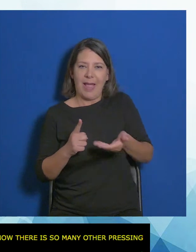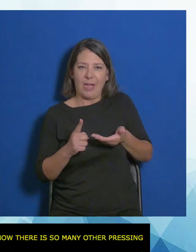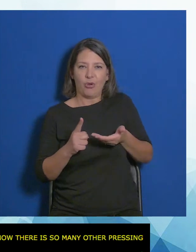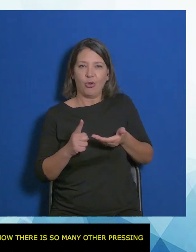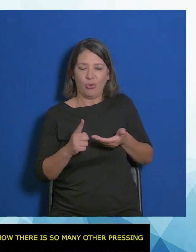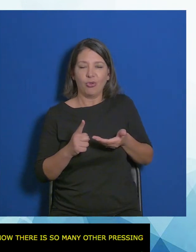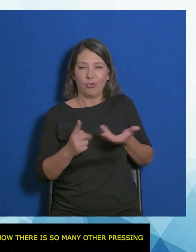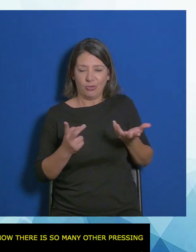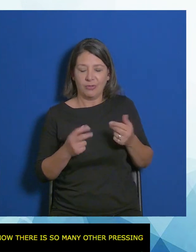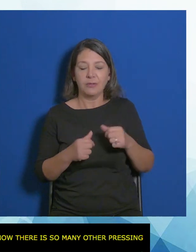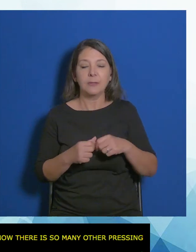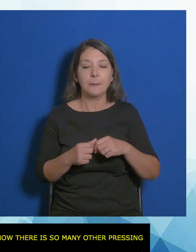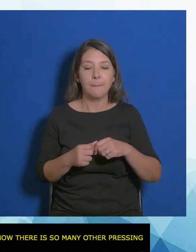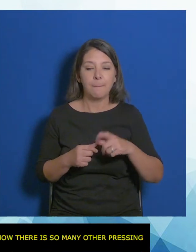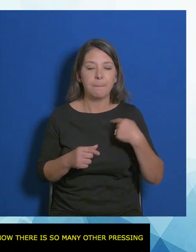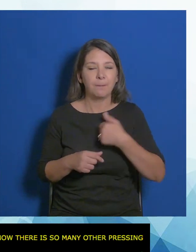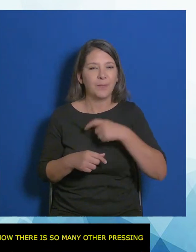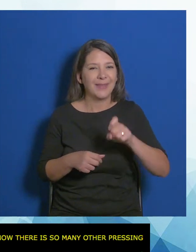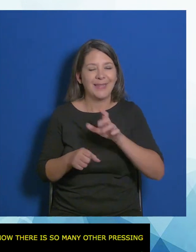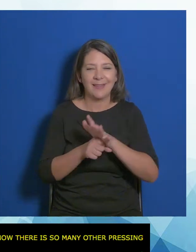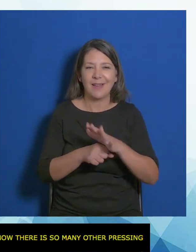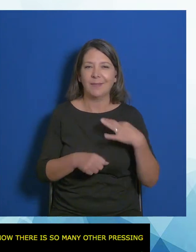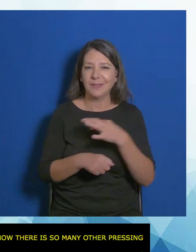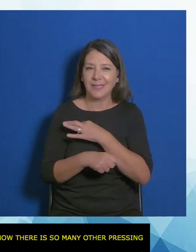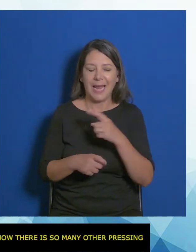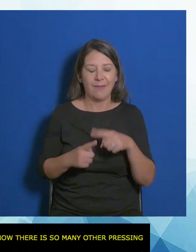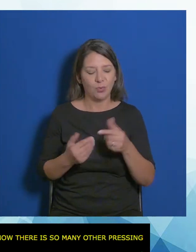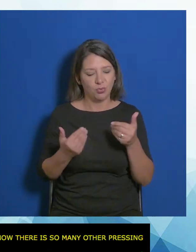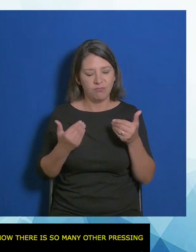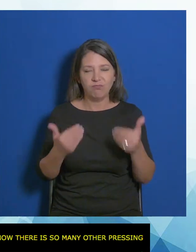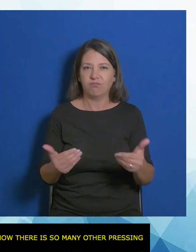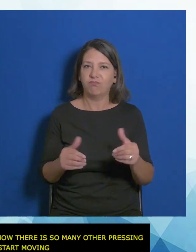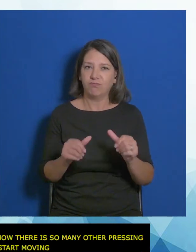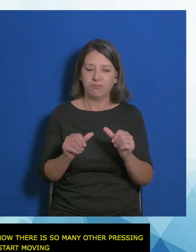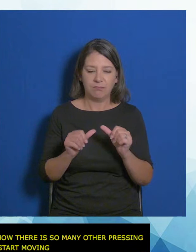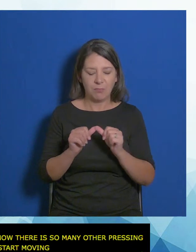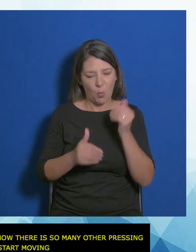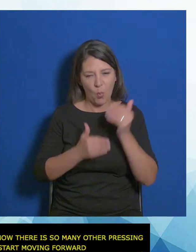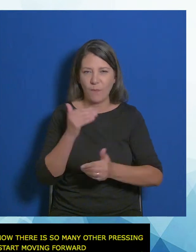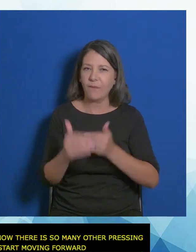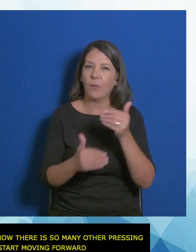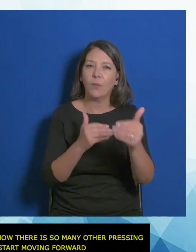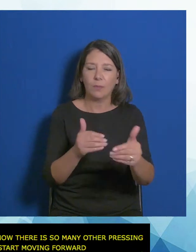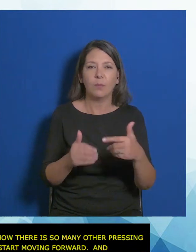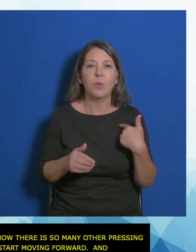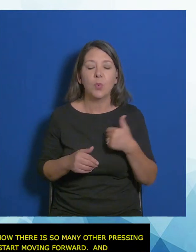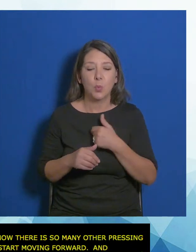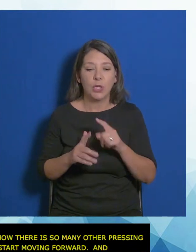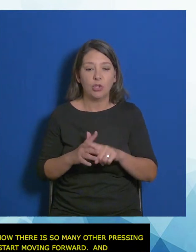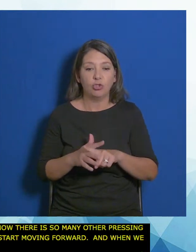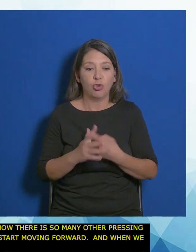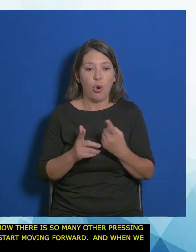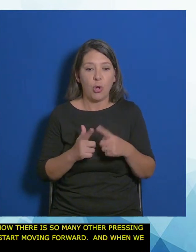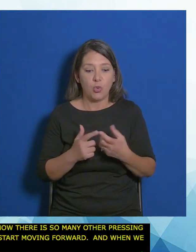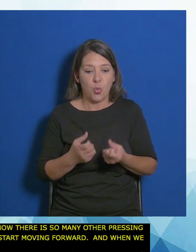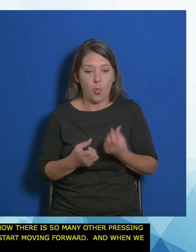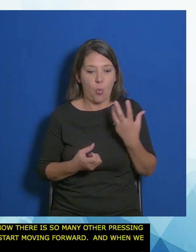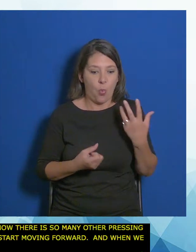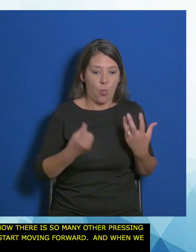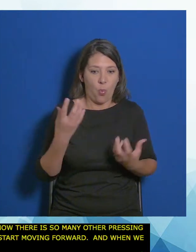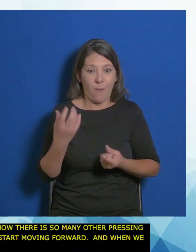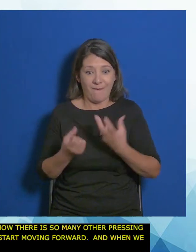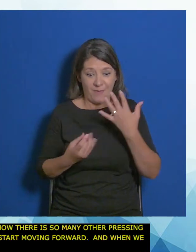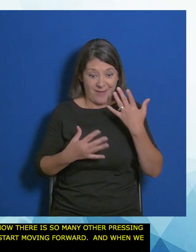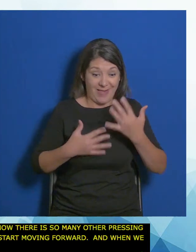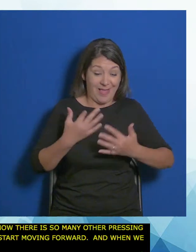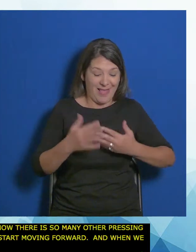is having the staff to start moving forward. And when we start to unfold this, that language piece is a huge